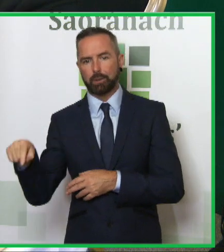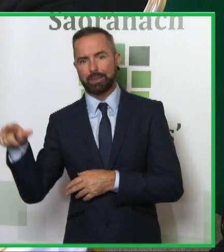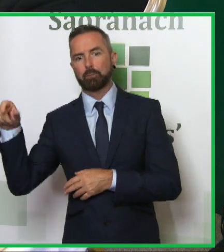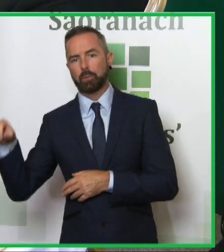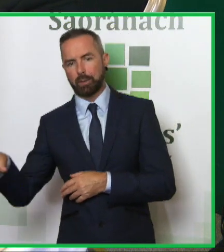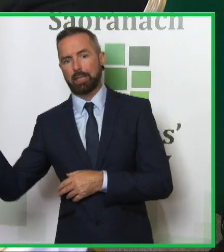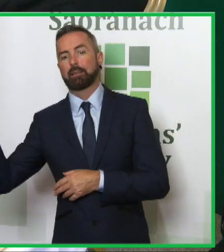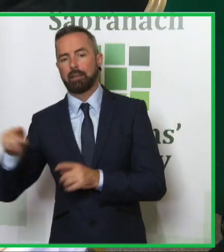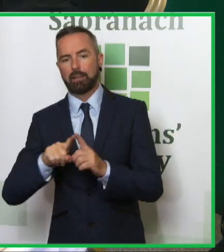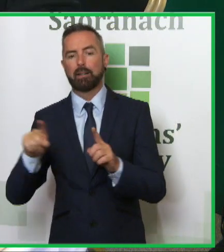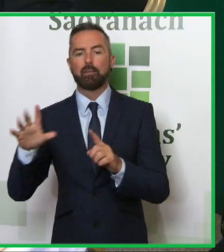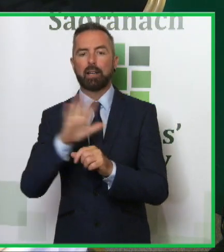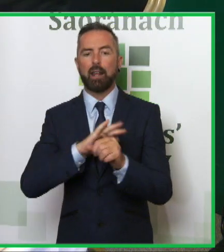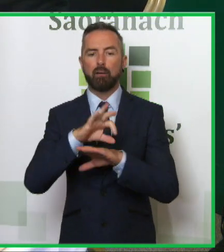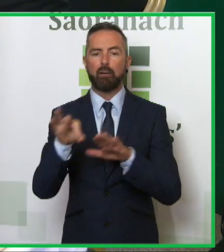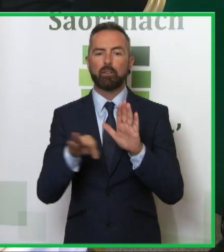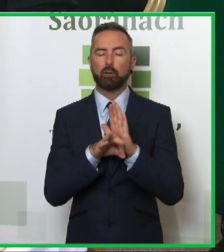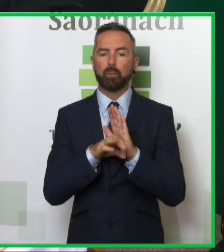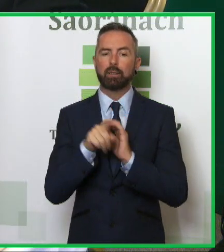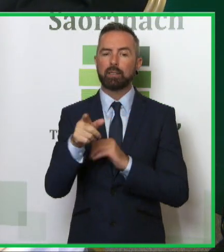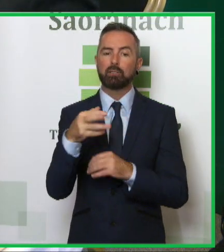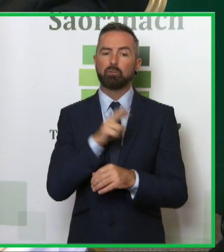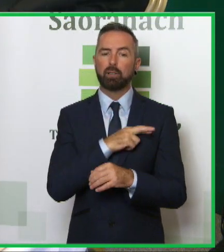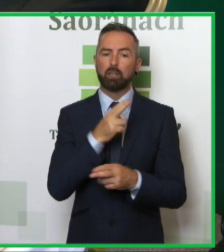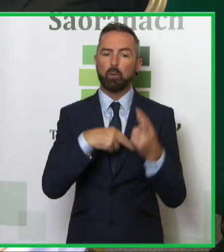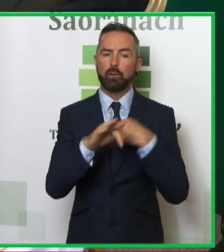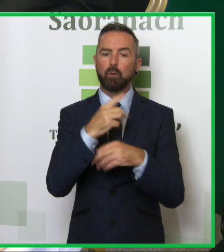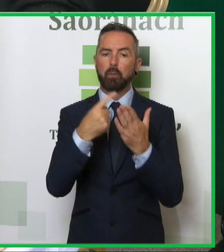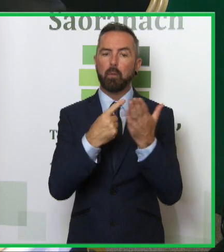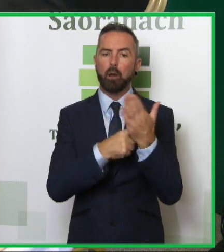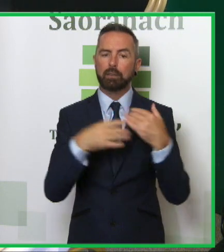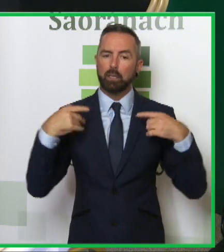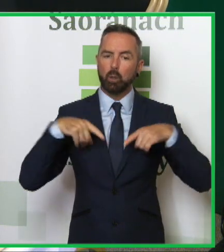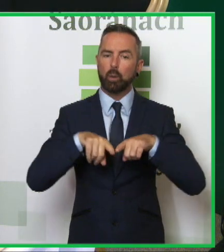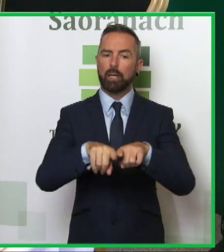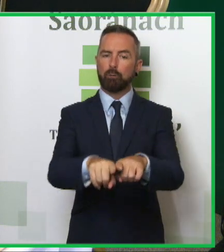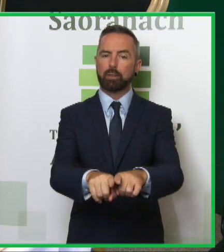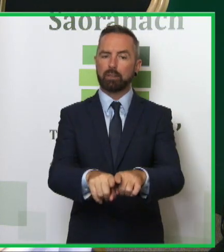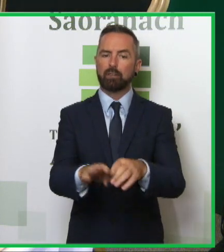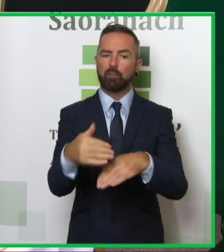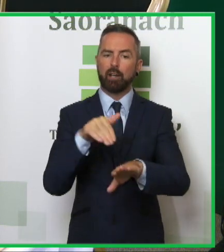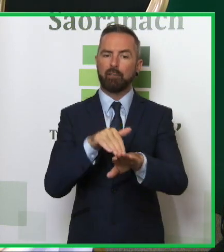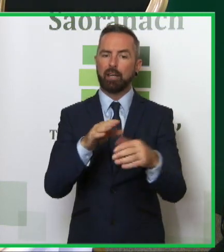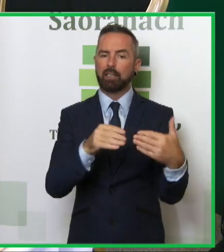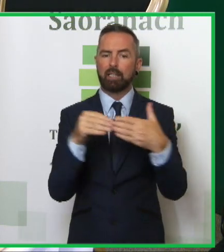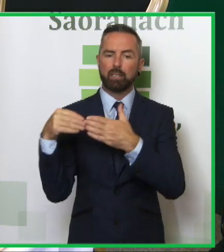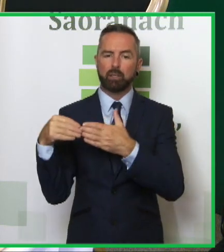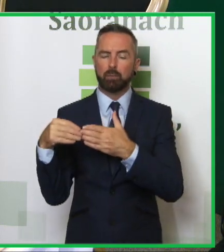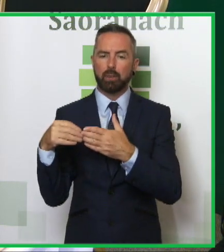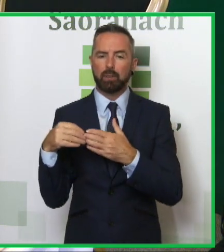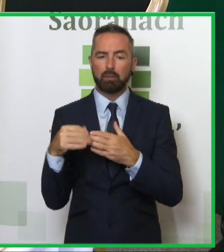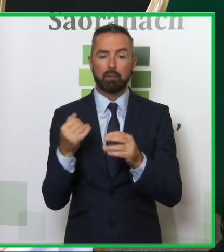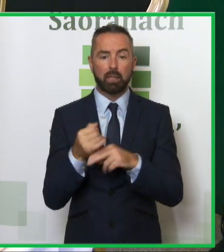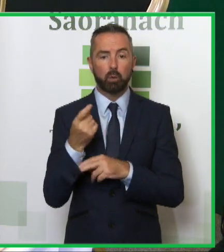of government that, so this is calling for policy coherence and operational cohesion and effective leadership. It is in a way